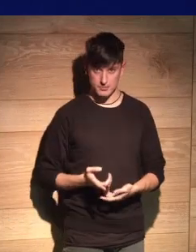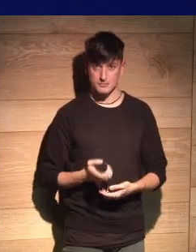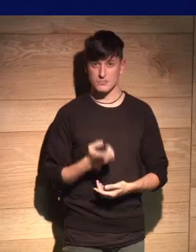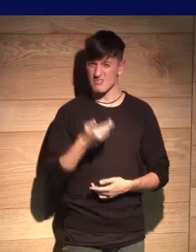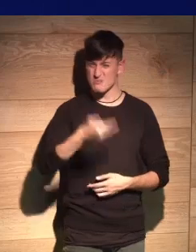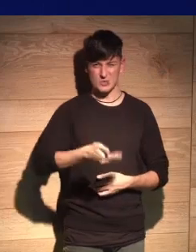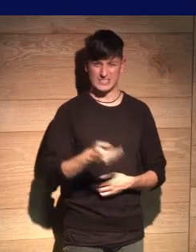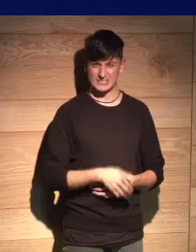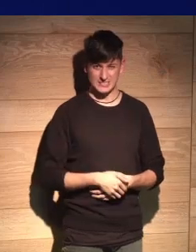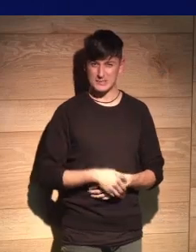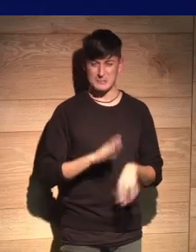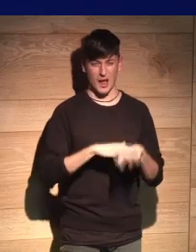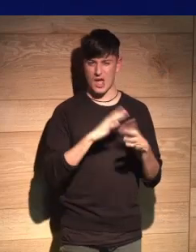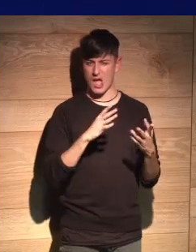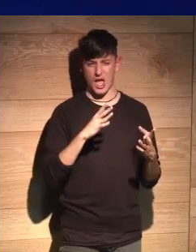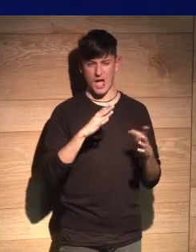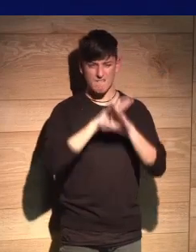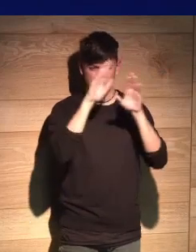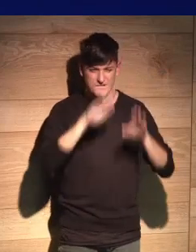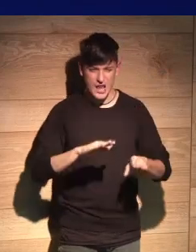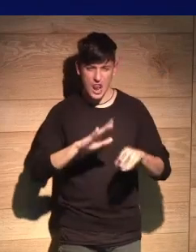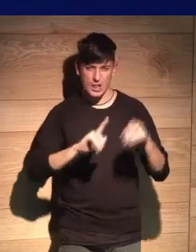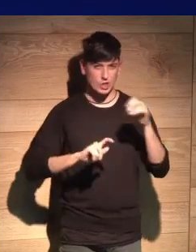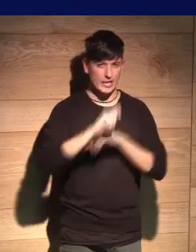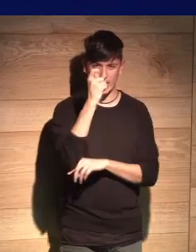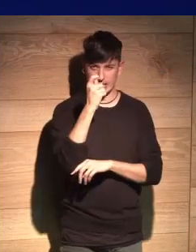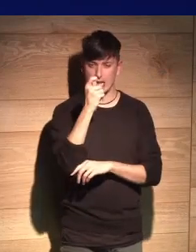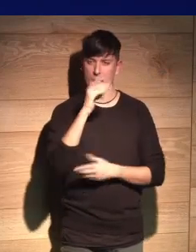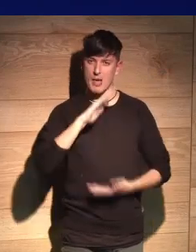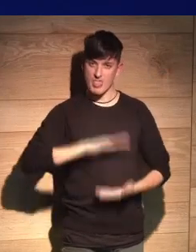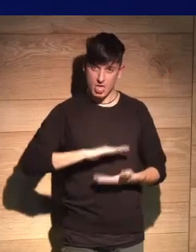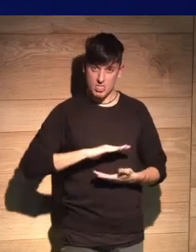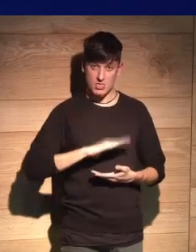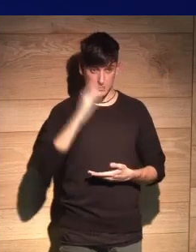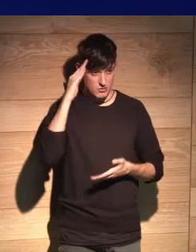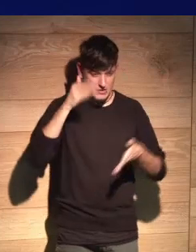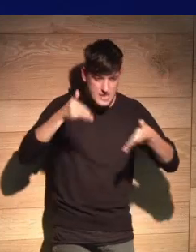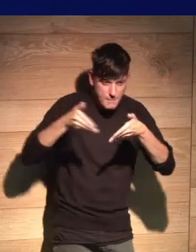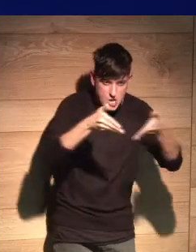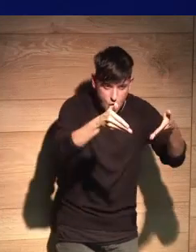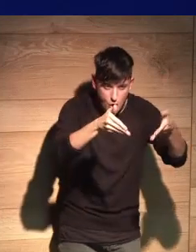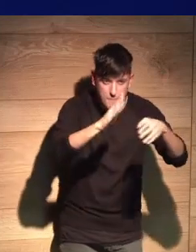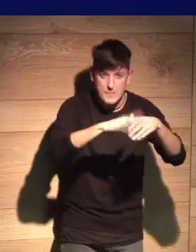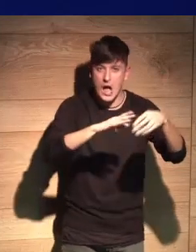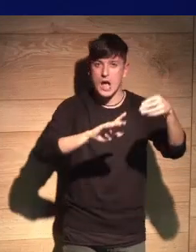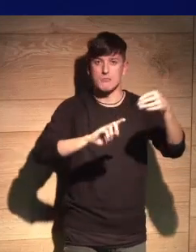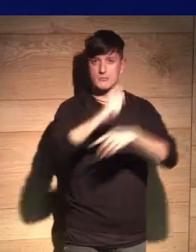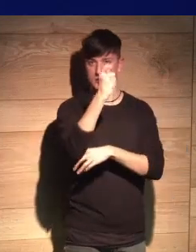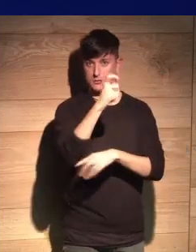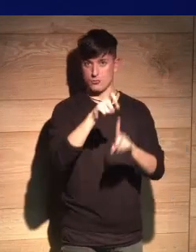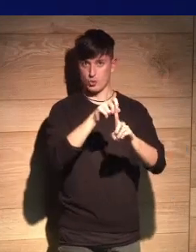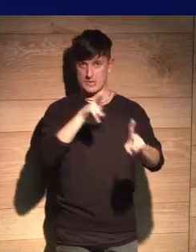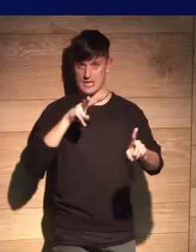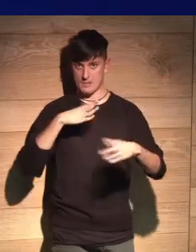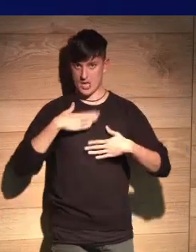change, and this is fundamental in order to be able to reach skills and merit, and this is the path